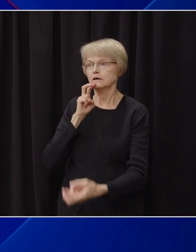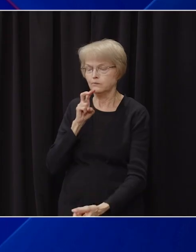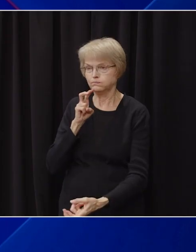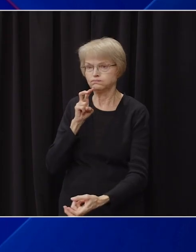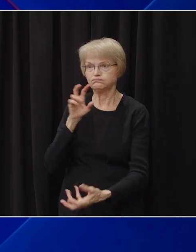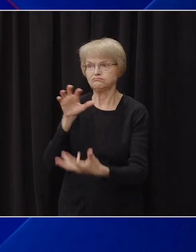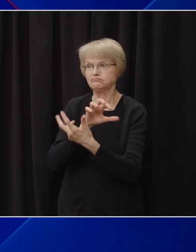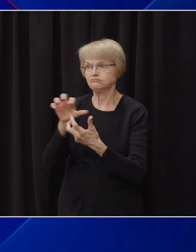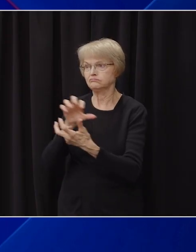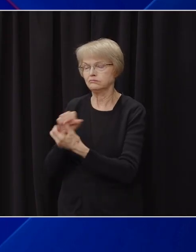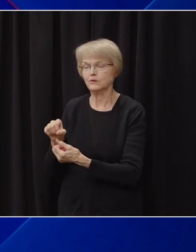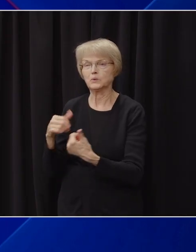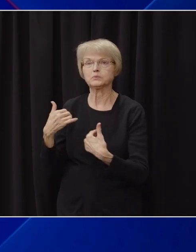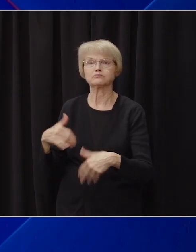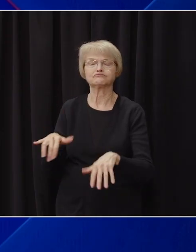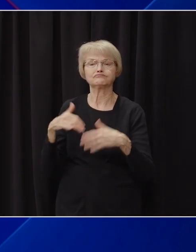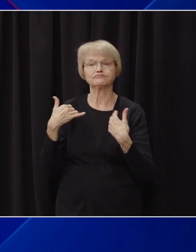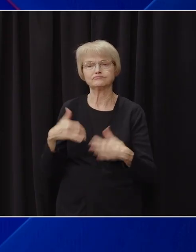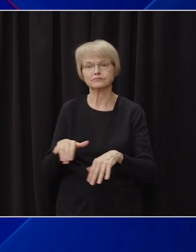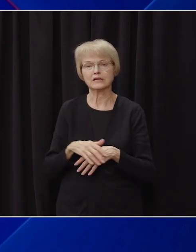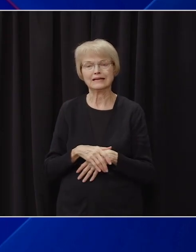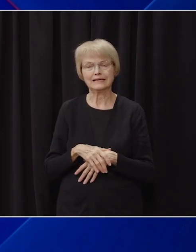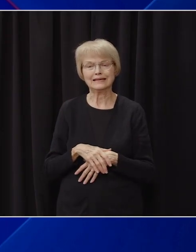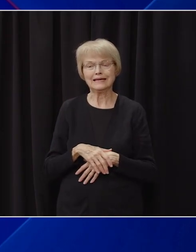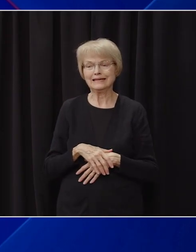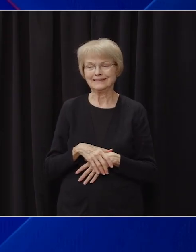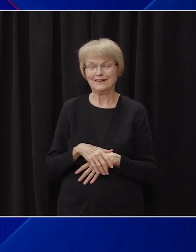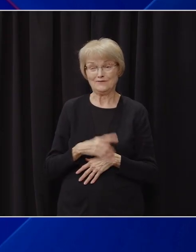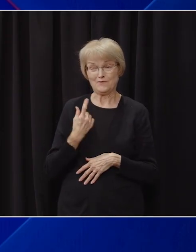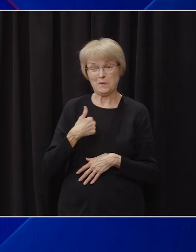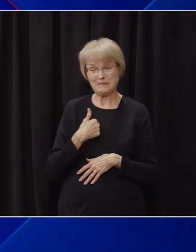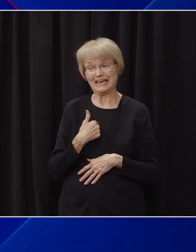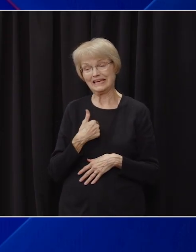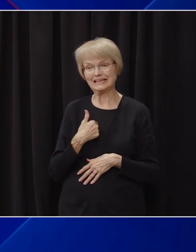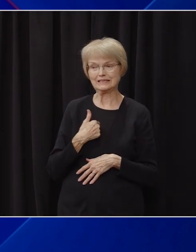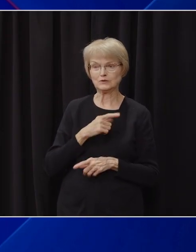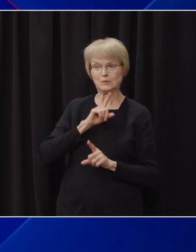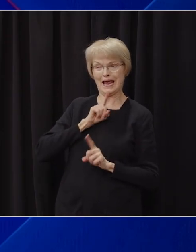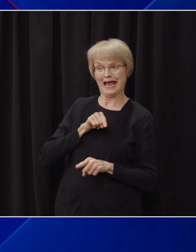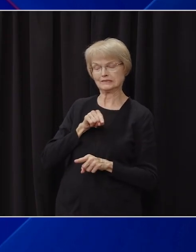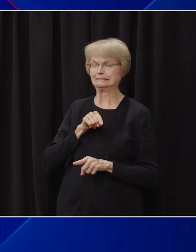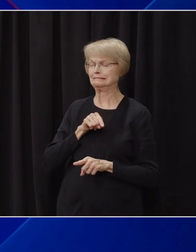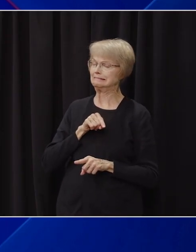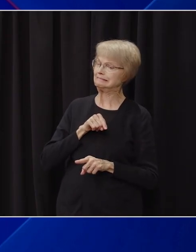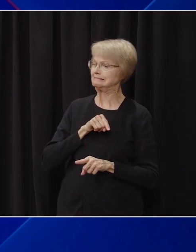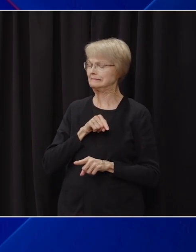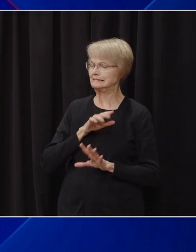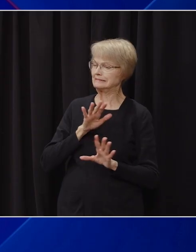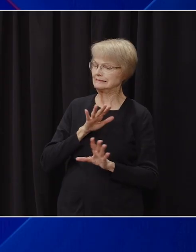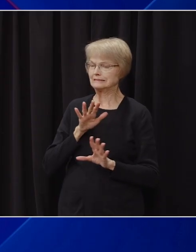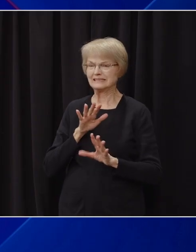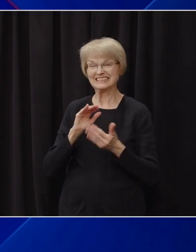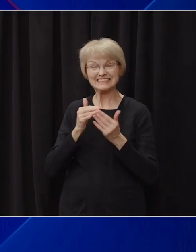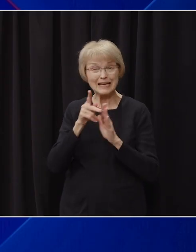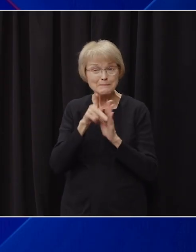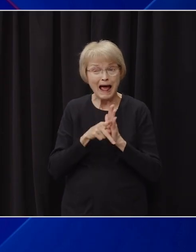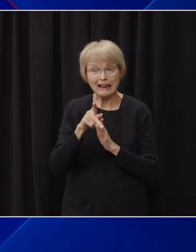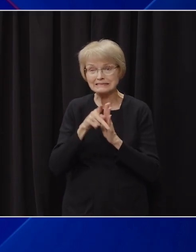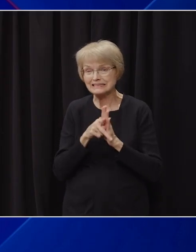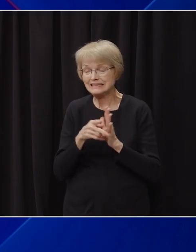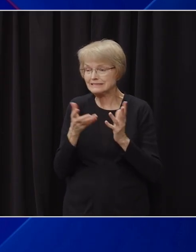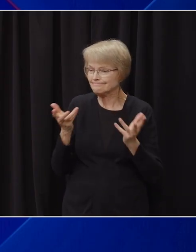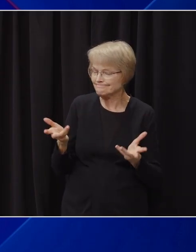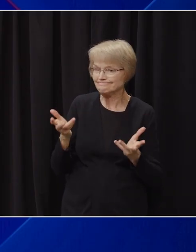devastation. So it's a little hard for me to answer. Obviously, you know, the city policies